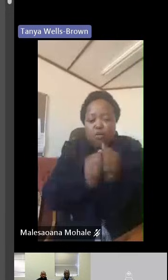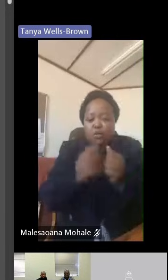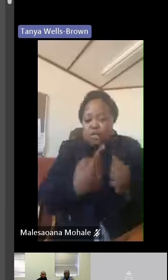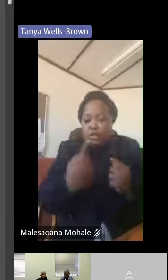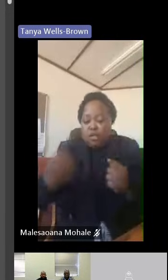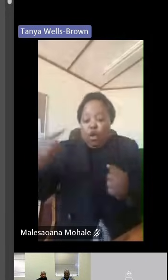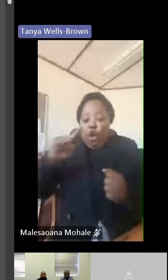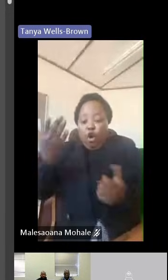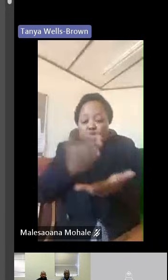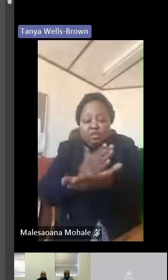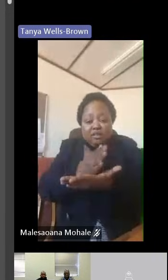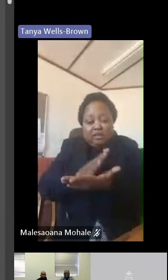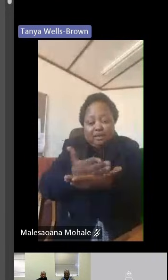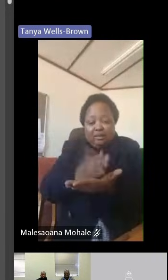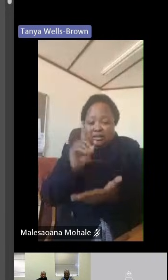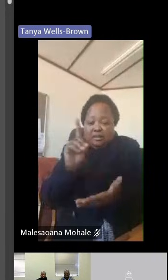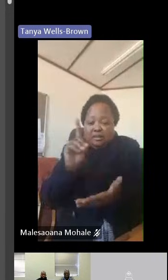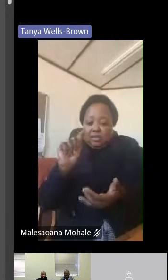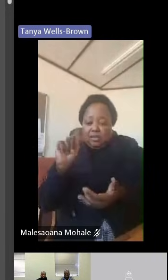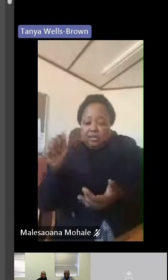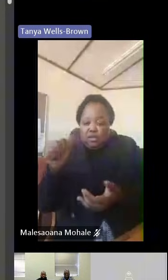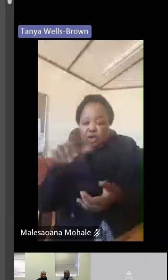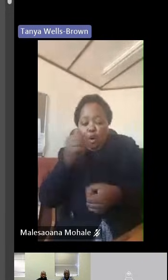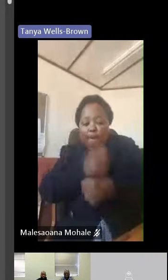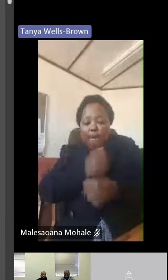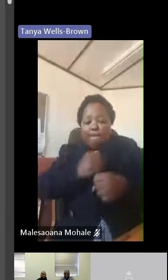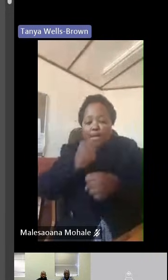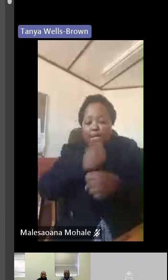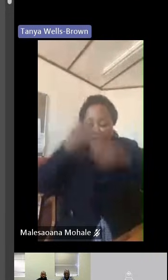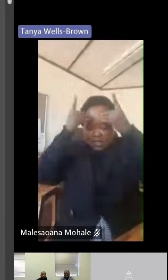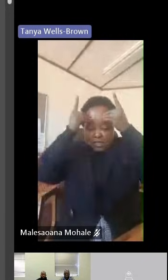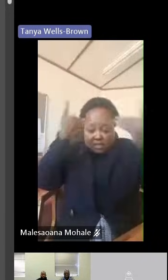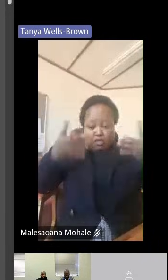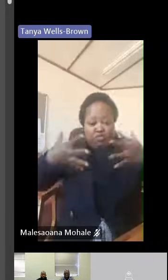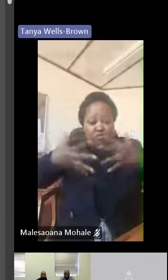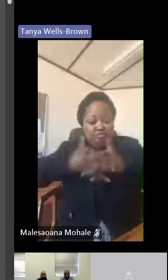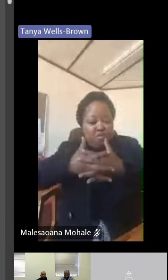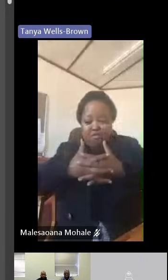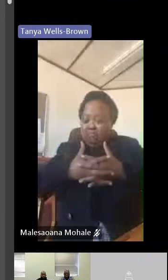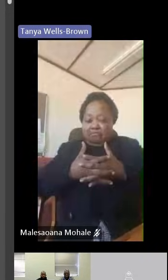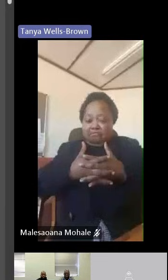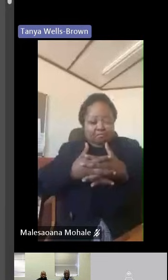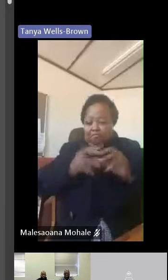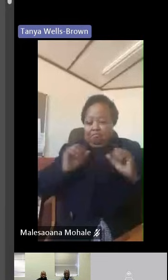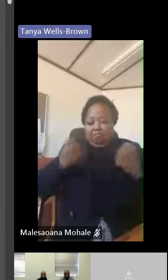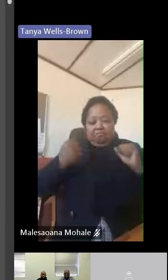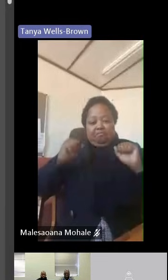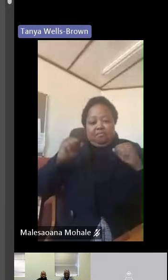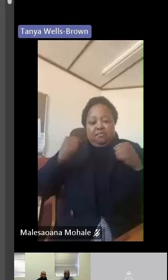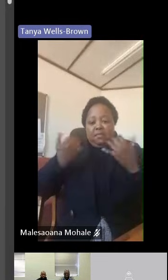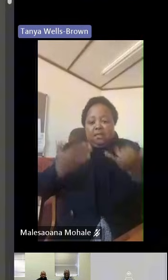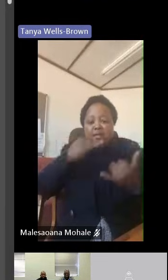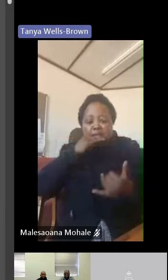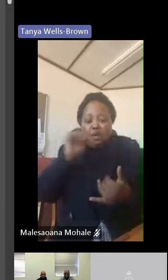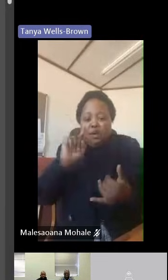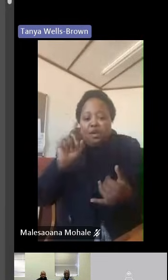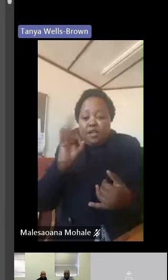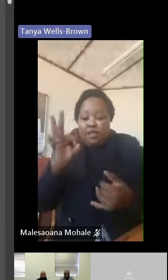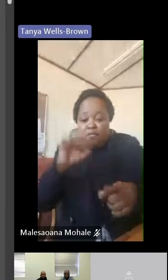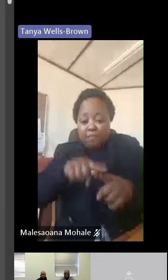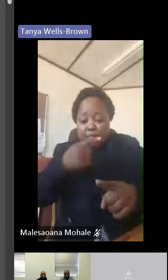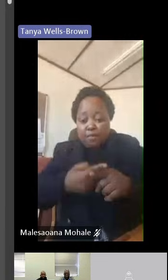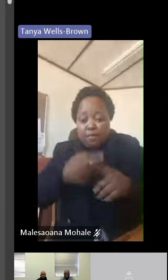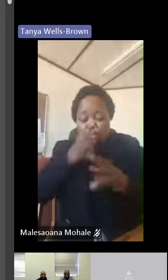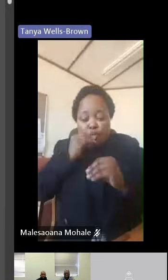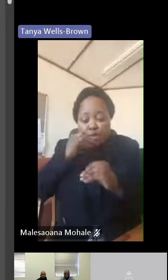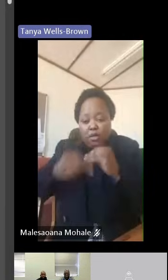or making decisions jointly together. This means that if we're talking about the many